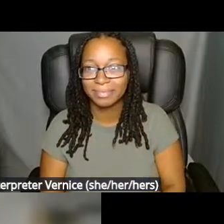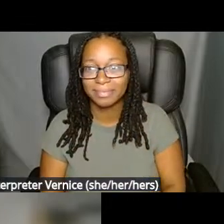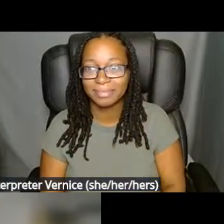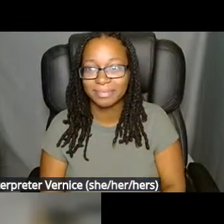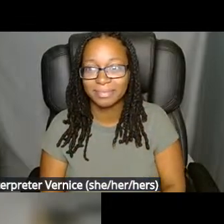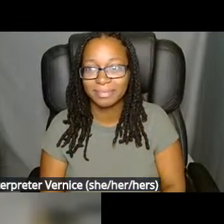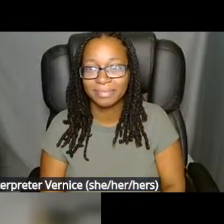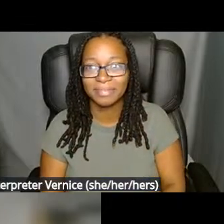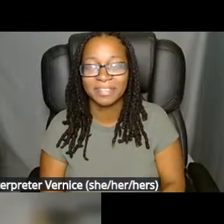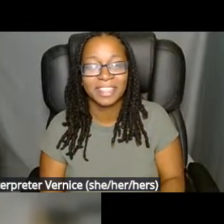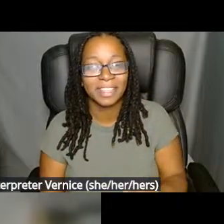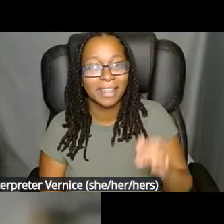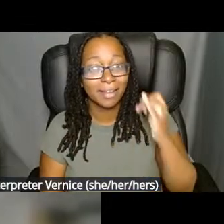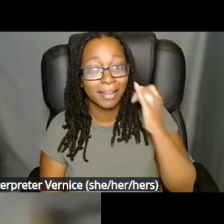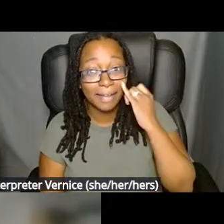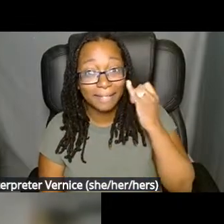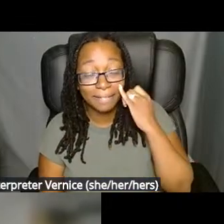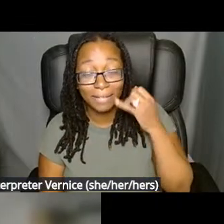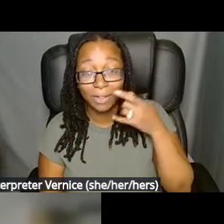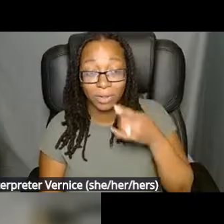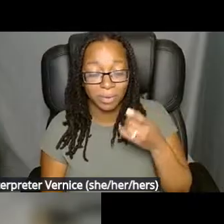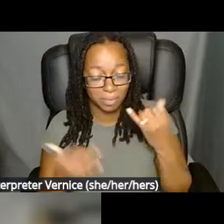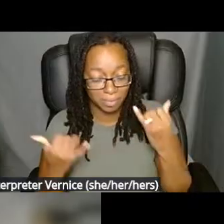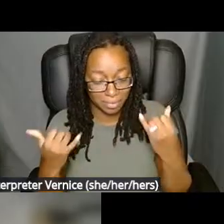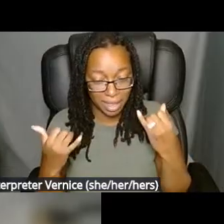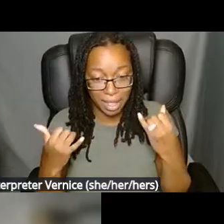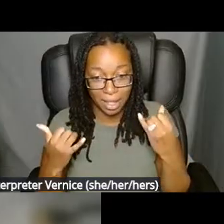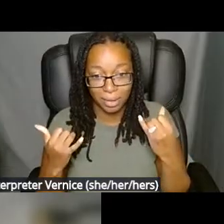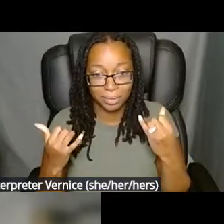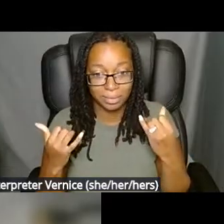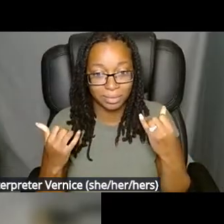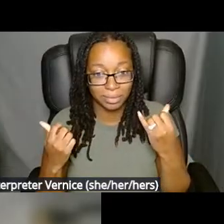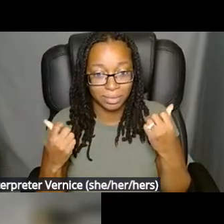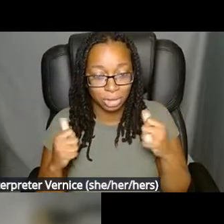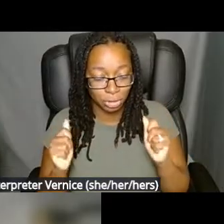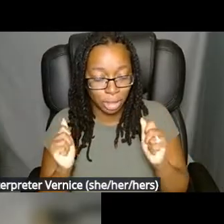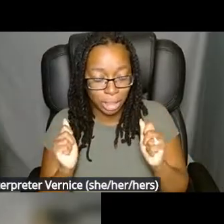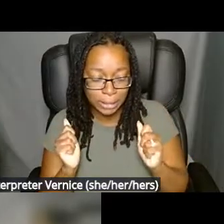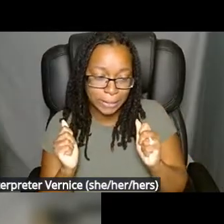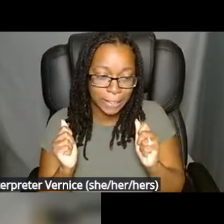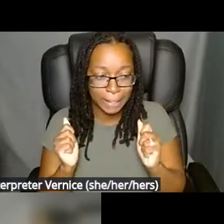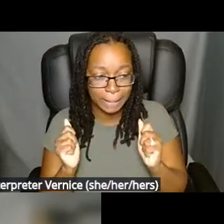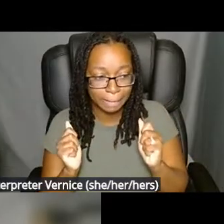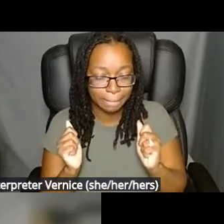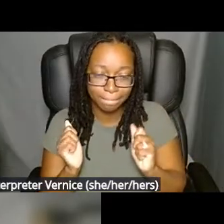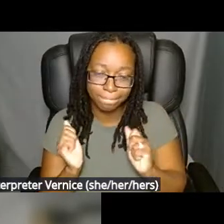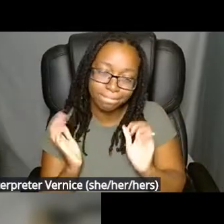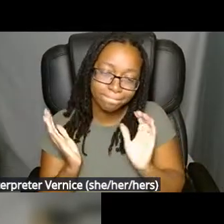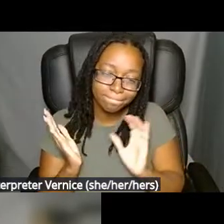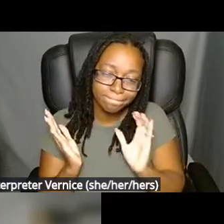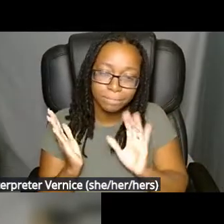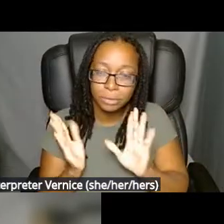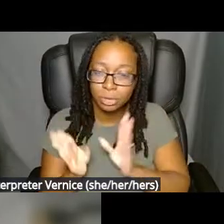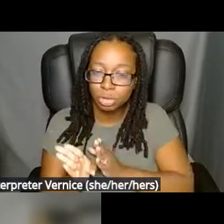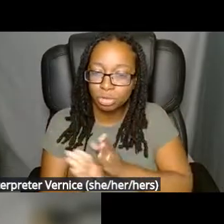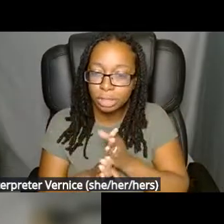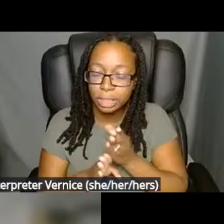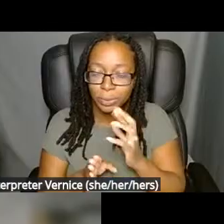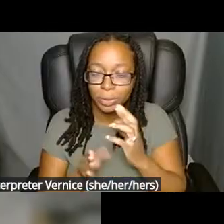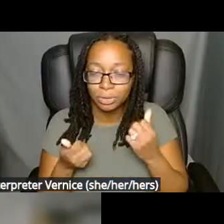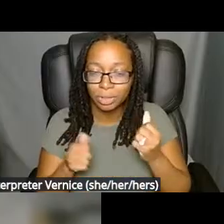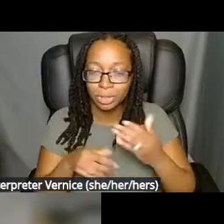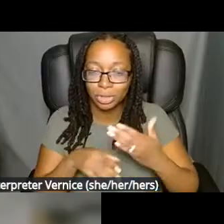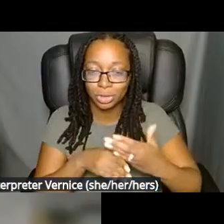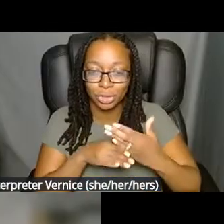you're looking into your career, like just you're trying to share your career in general to someone who may